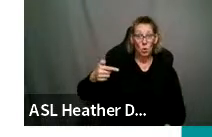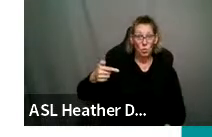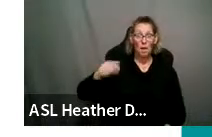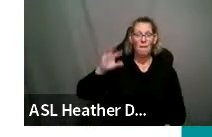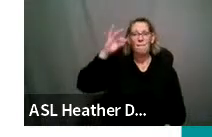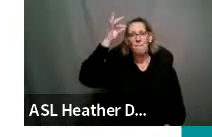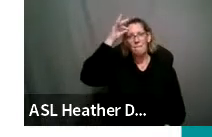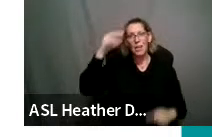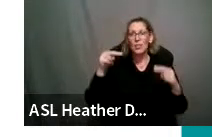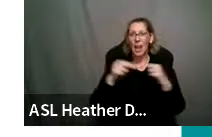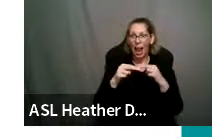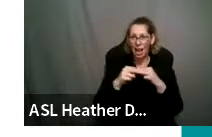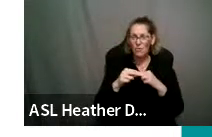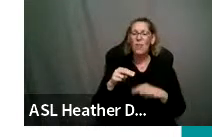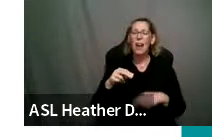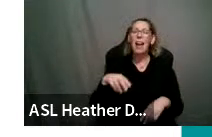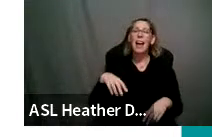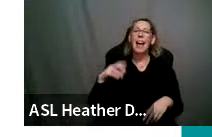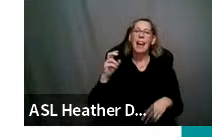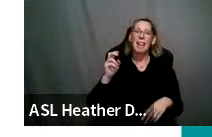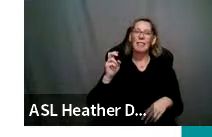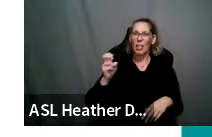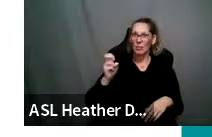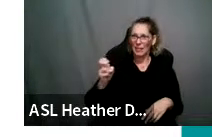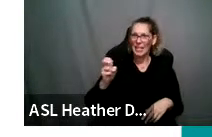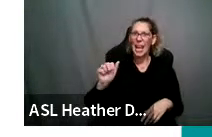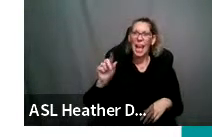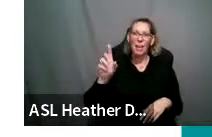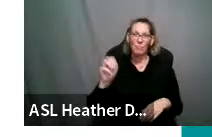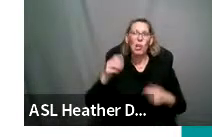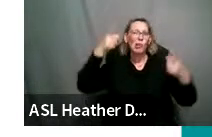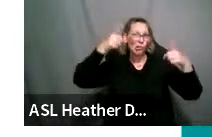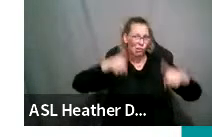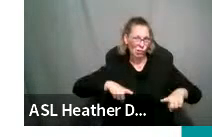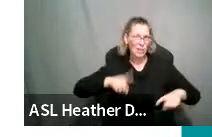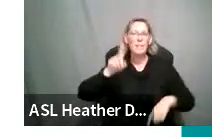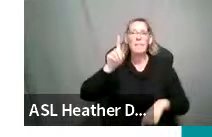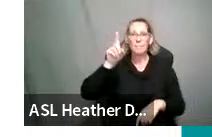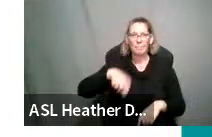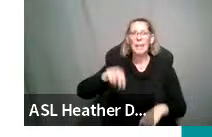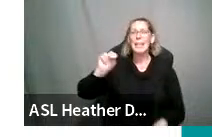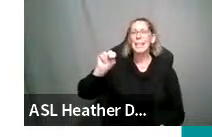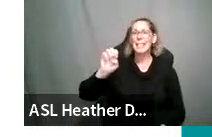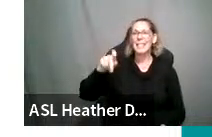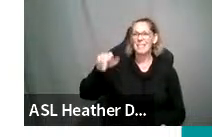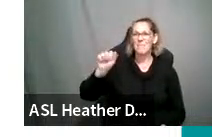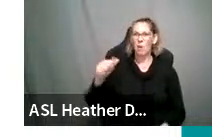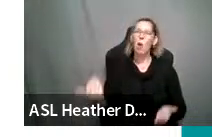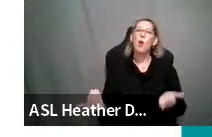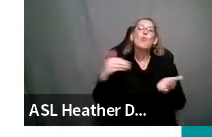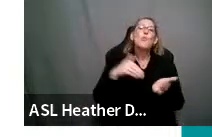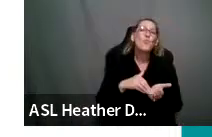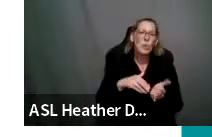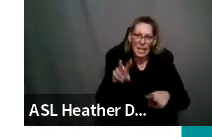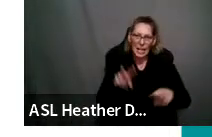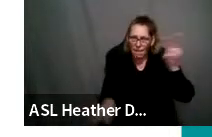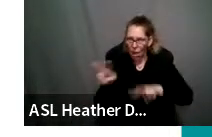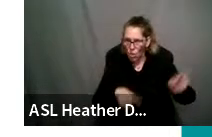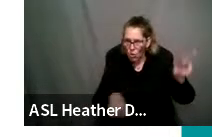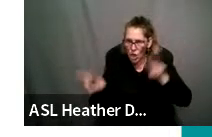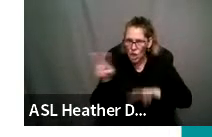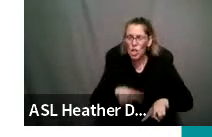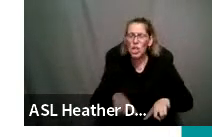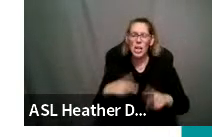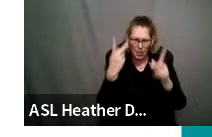and Federal Transit Administration agreed that to do a NEPA reevaluation, assess the extent of